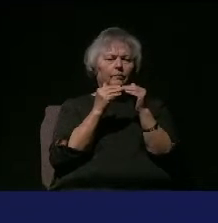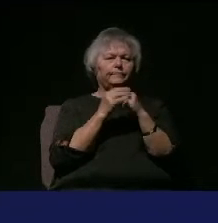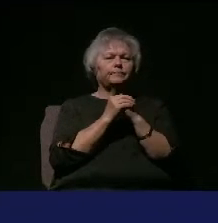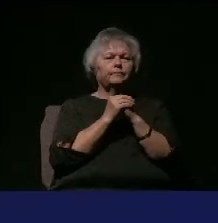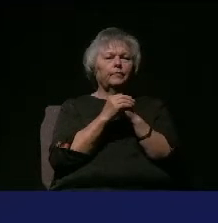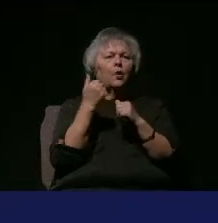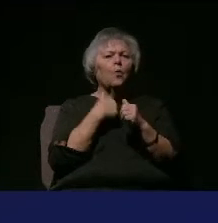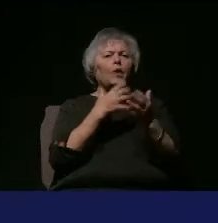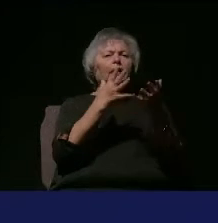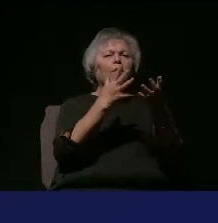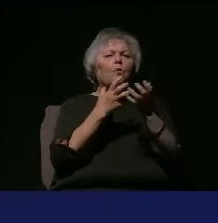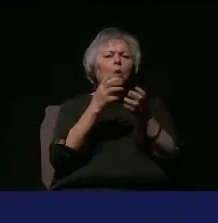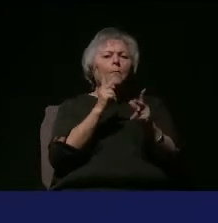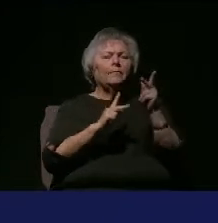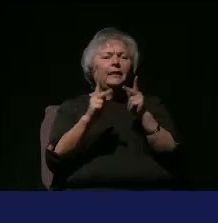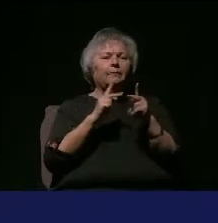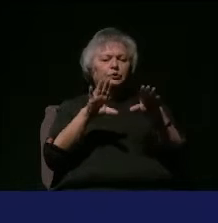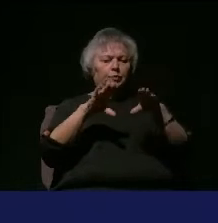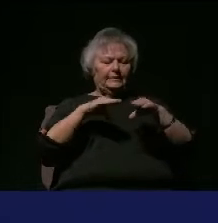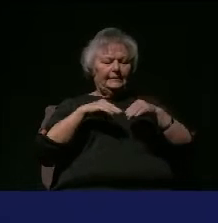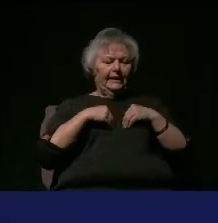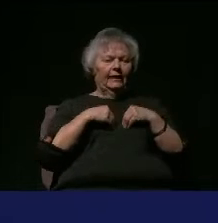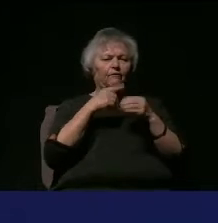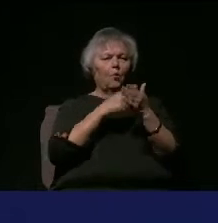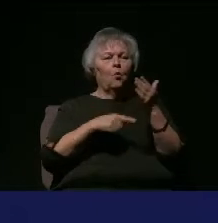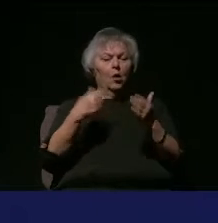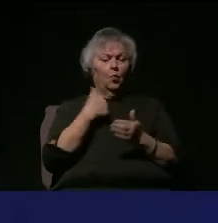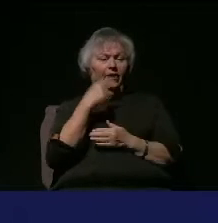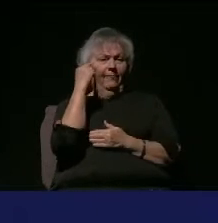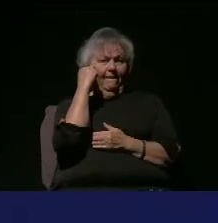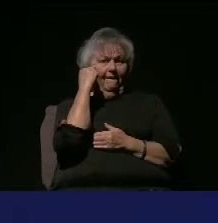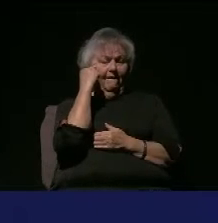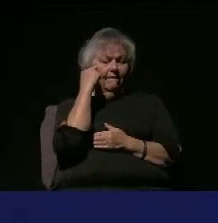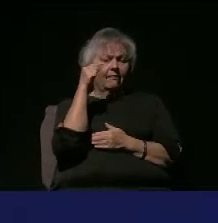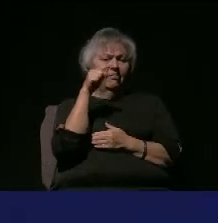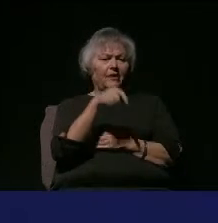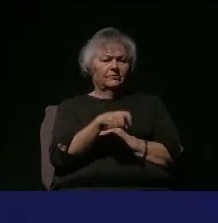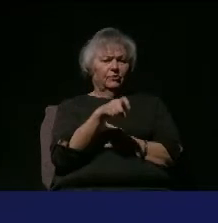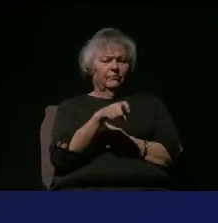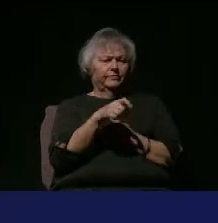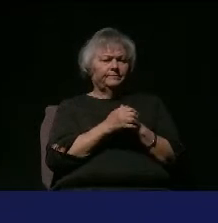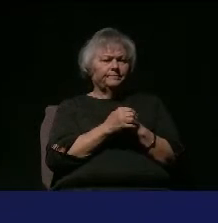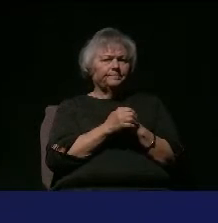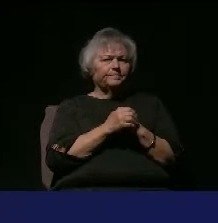we want people to get what we think they deserved, and the problem is, if that ever happens with God, even those who